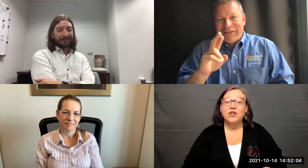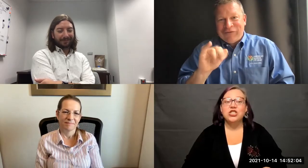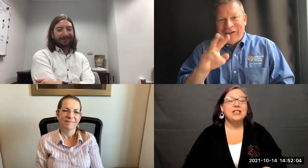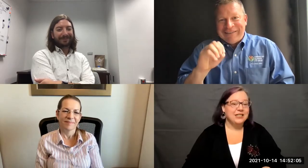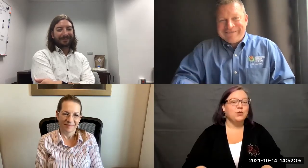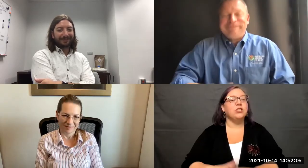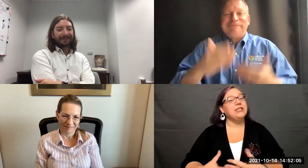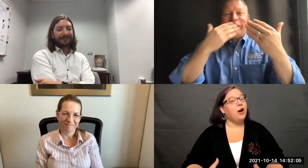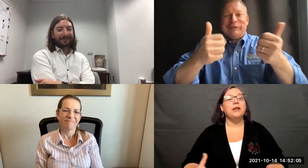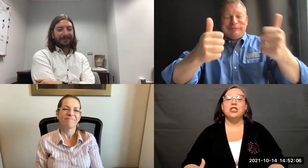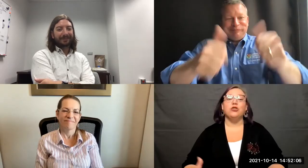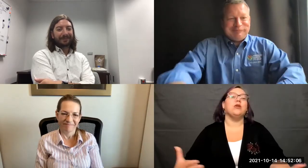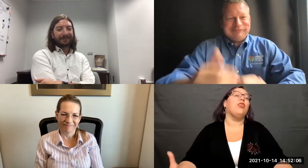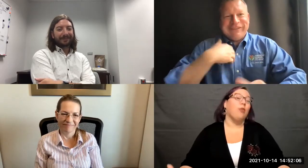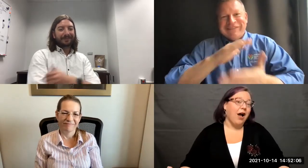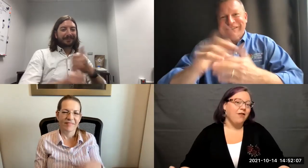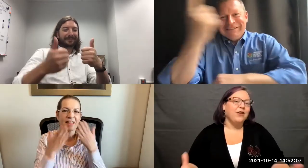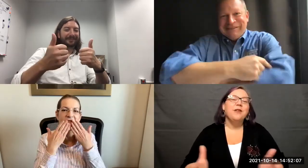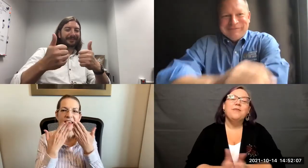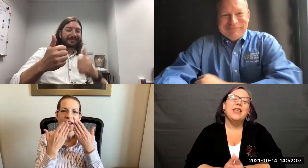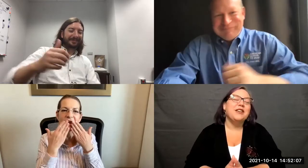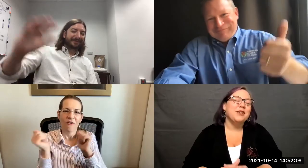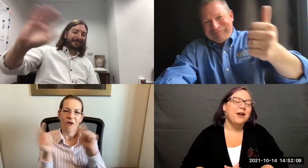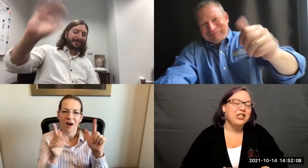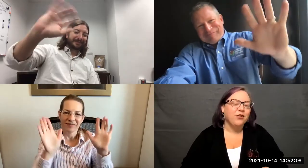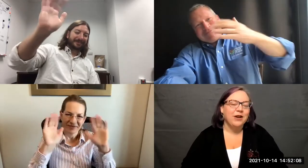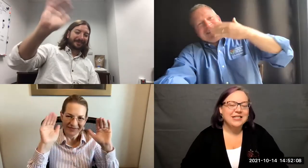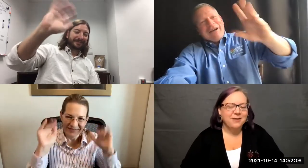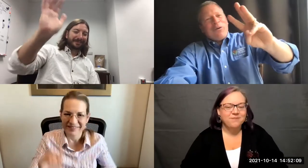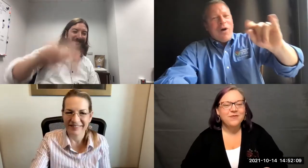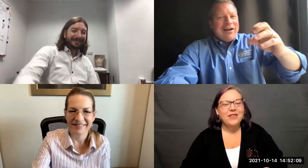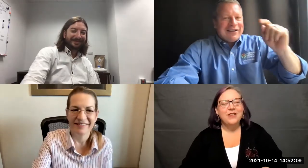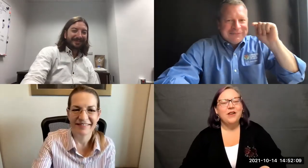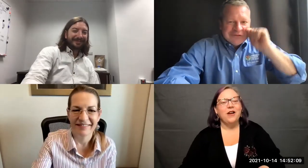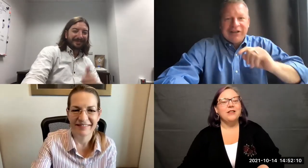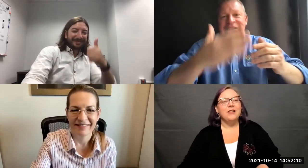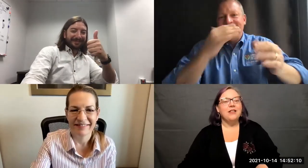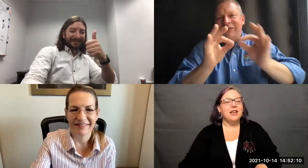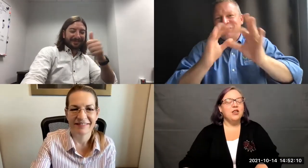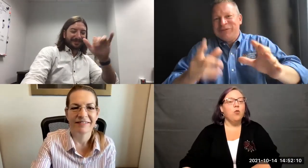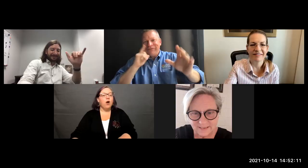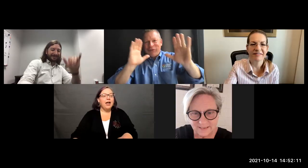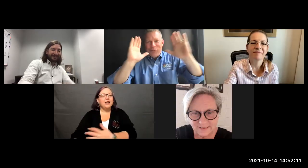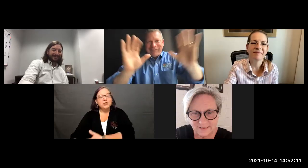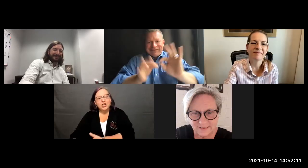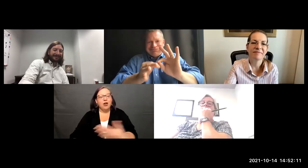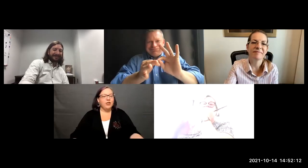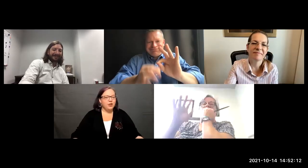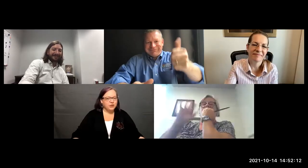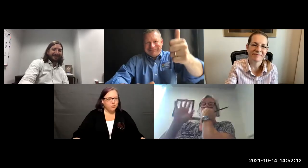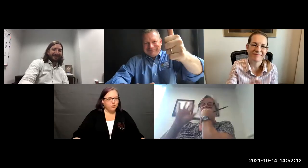CEASD's vision is, which is helping children thrive. Thank you so much. Have a great day. All right. Thank you, Wyatt and